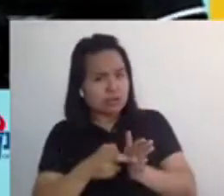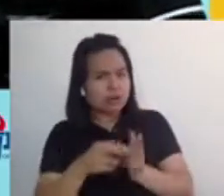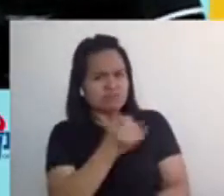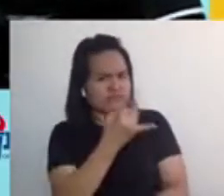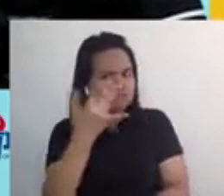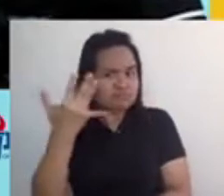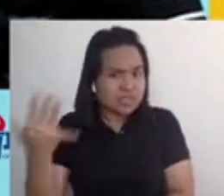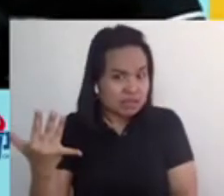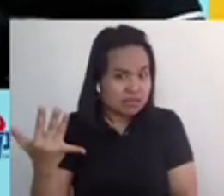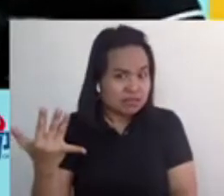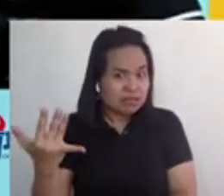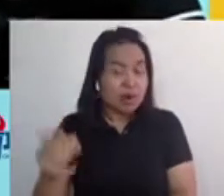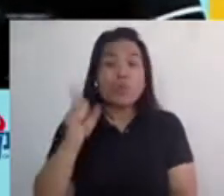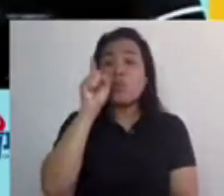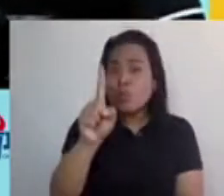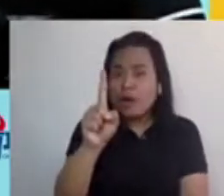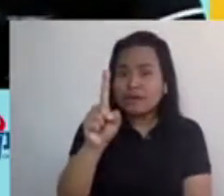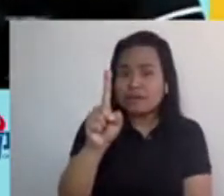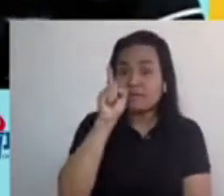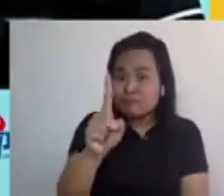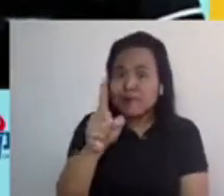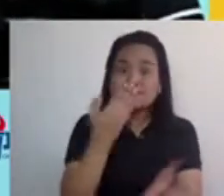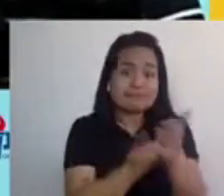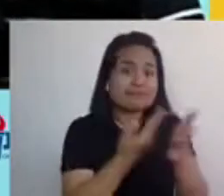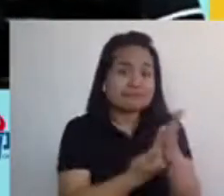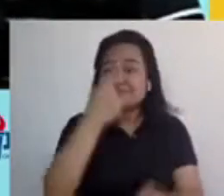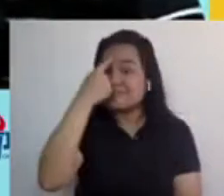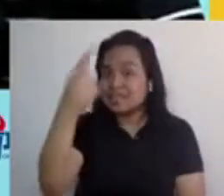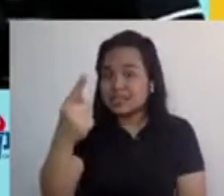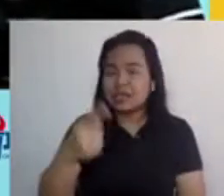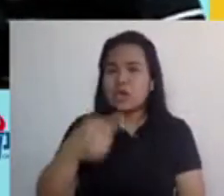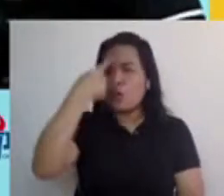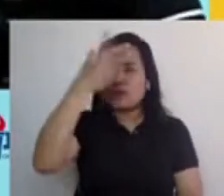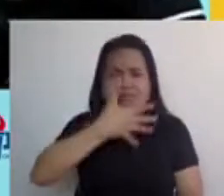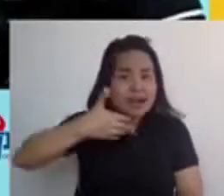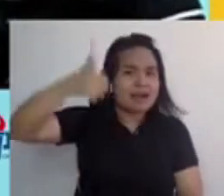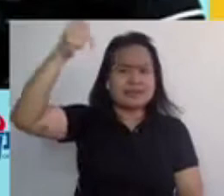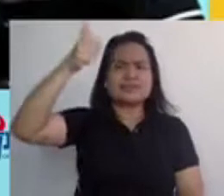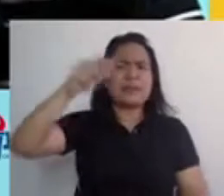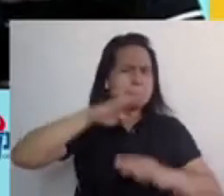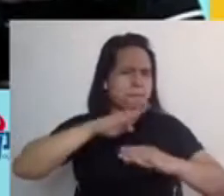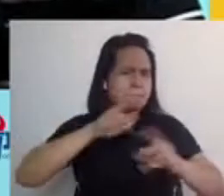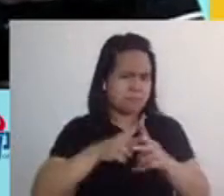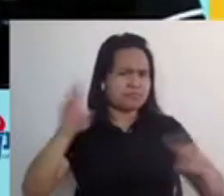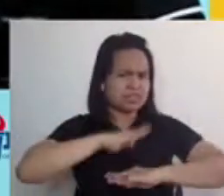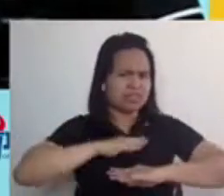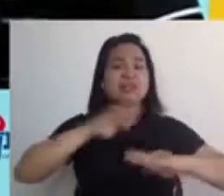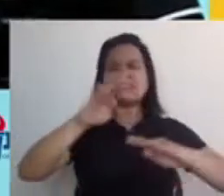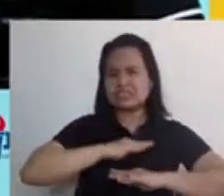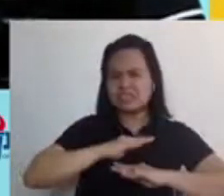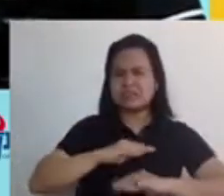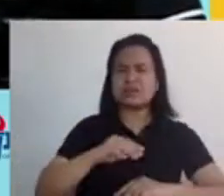least 1. So you may notice under outstanding, very satisfactory, satisfactory, and even unsatisfactory,